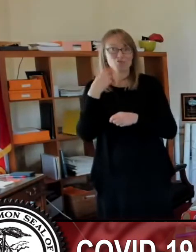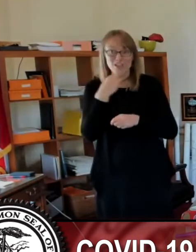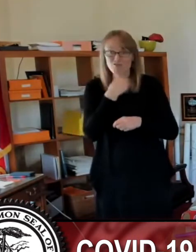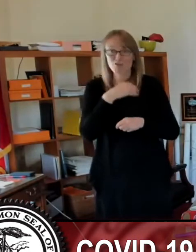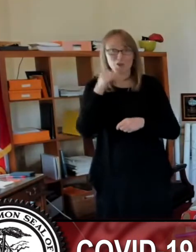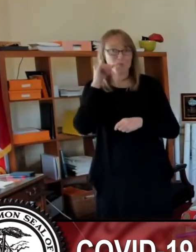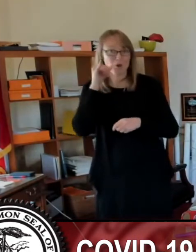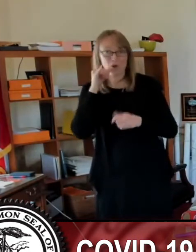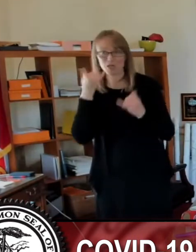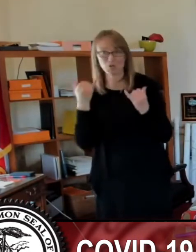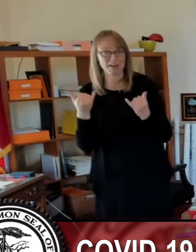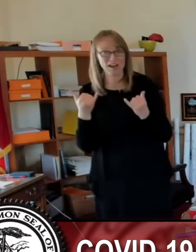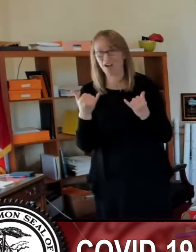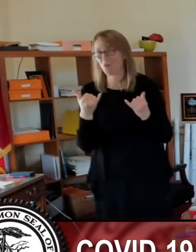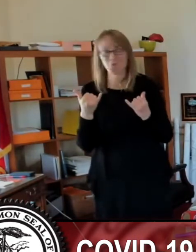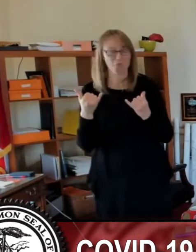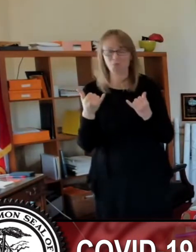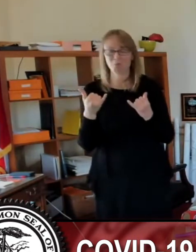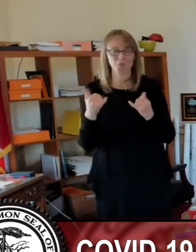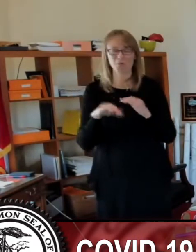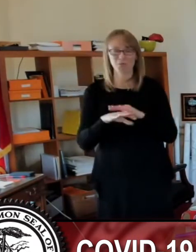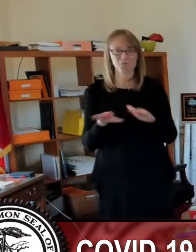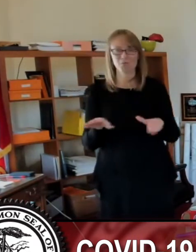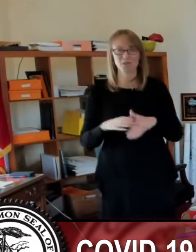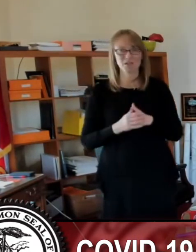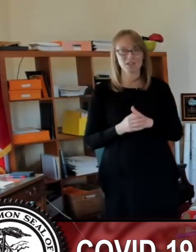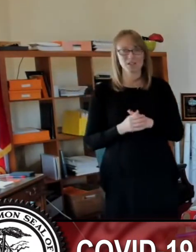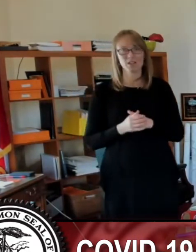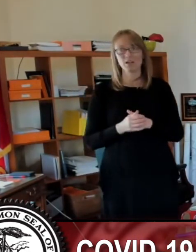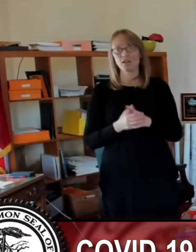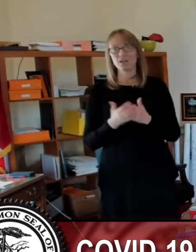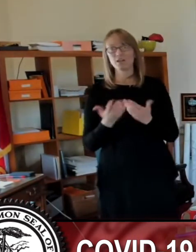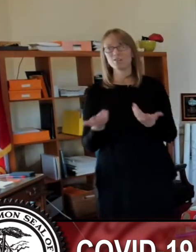that. There's no way for us to